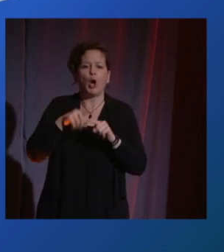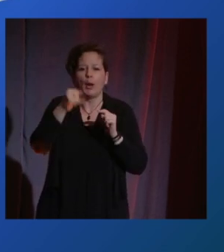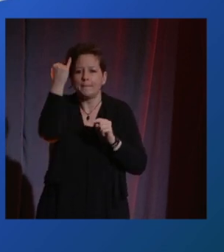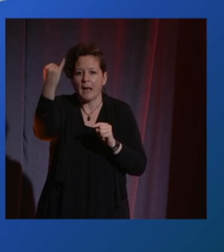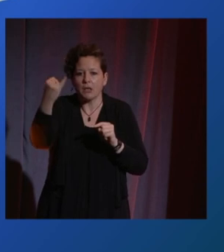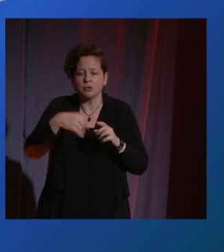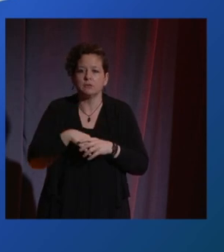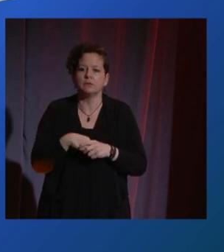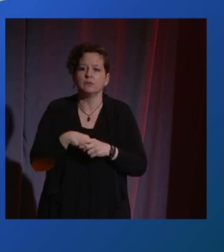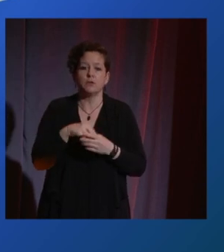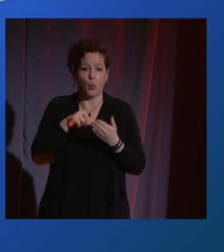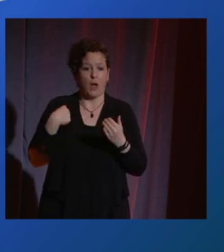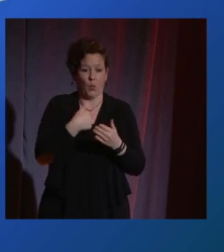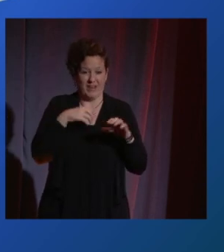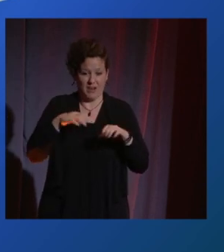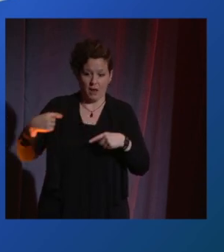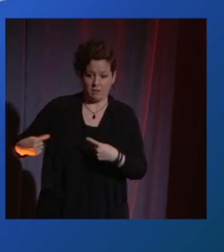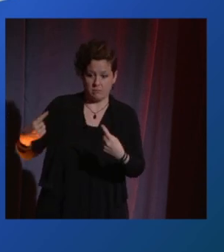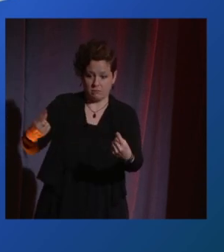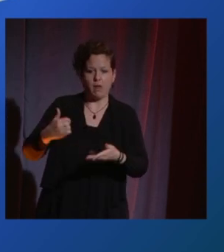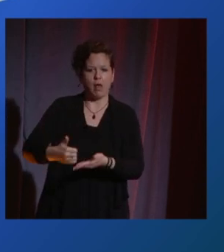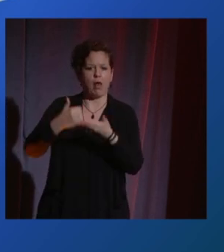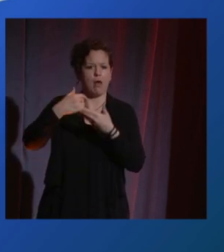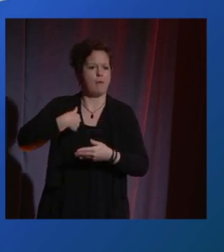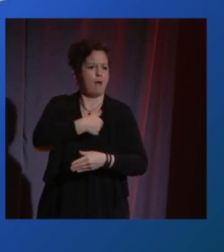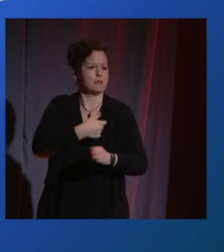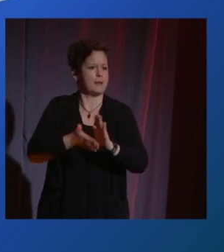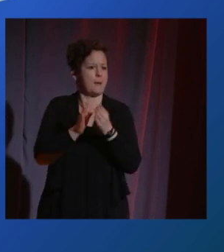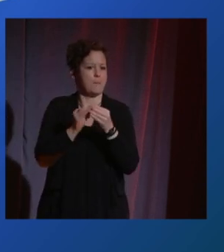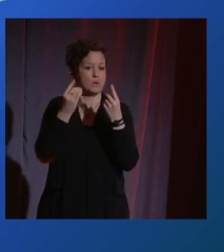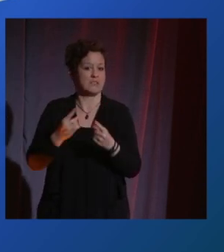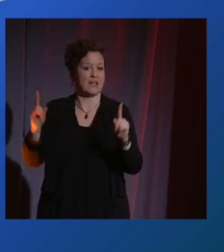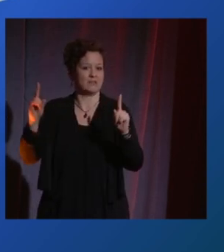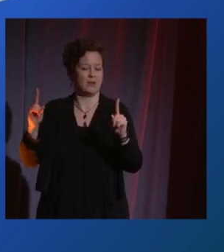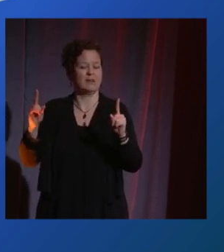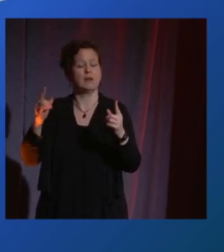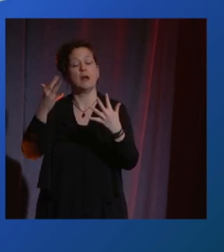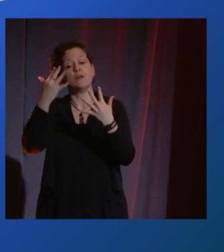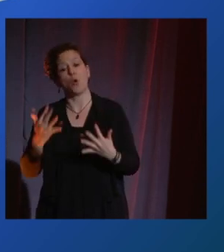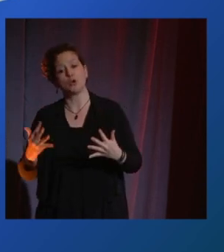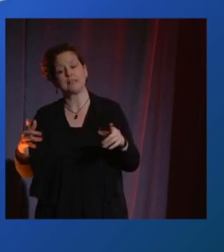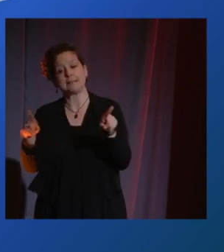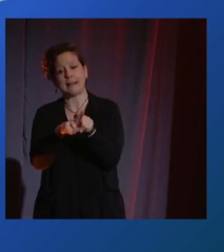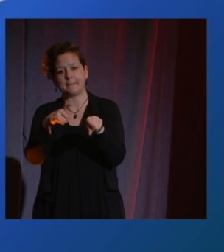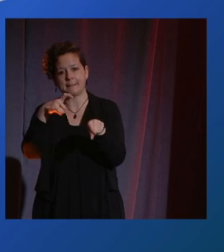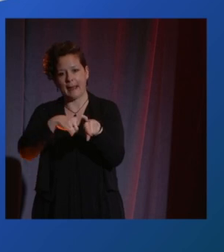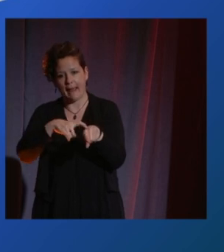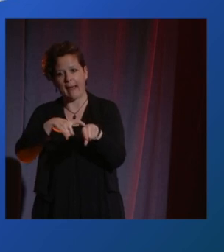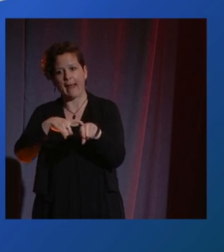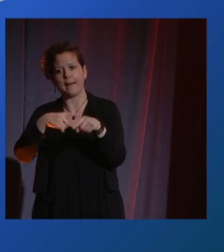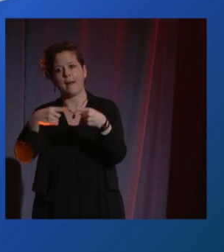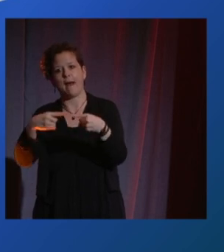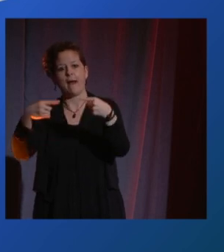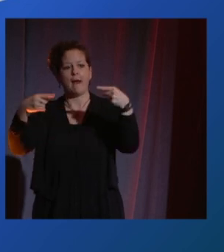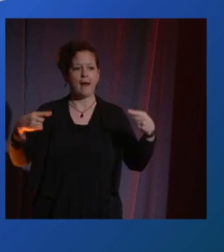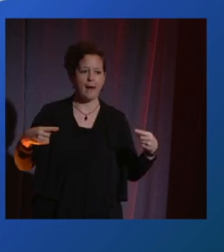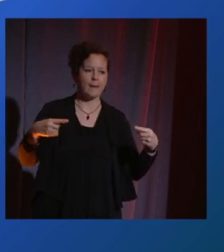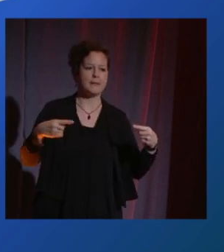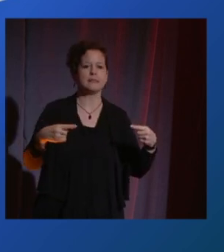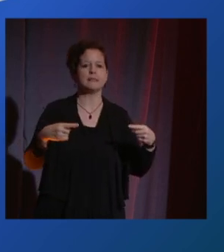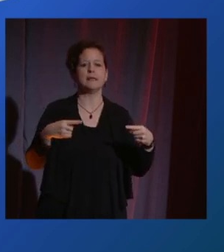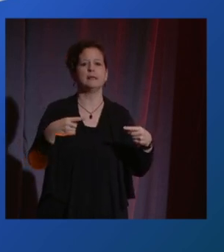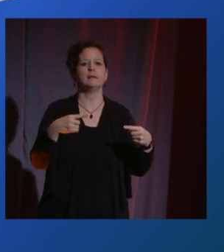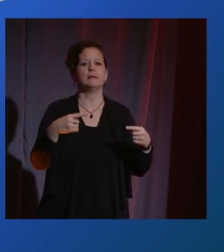more successful but unfortunately the opposite uh sort of invisible thing that's happening is our very